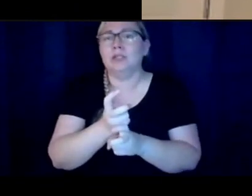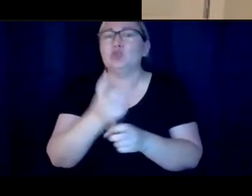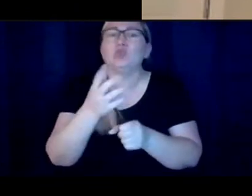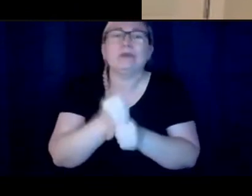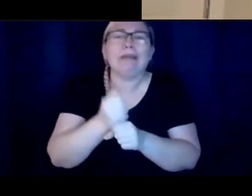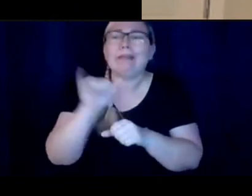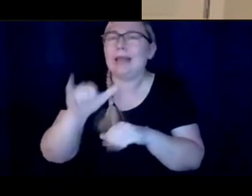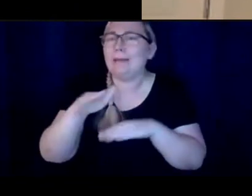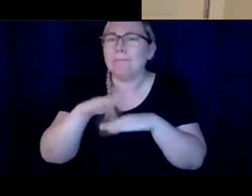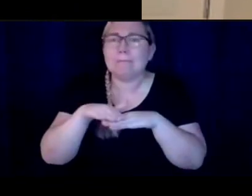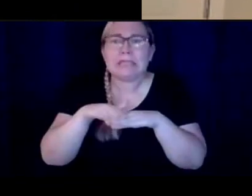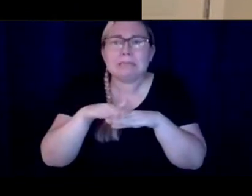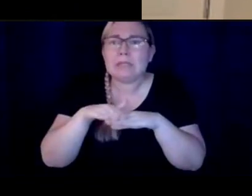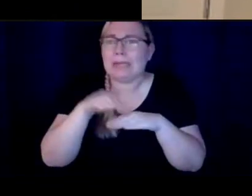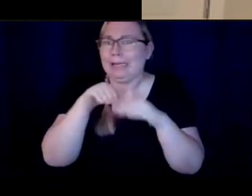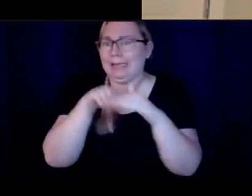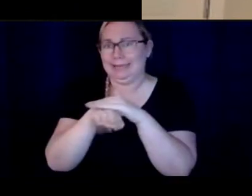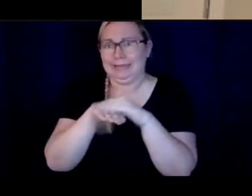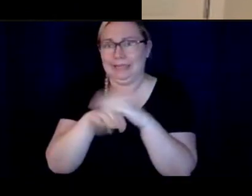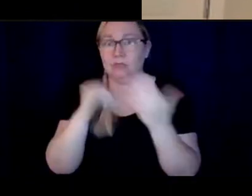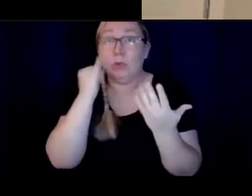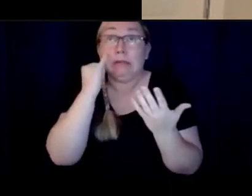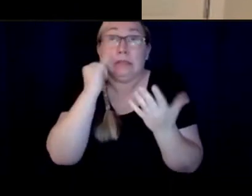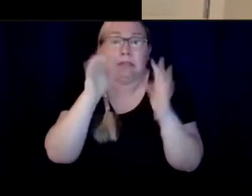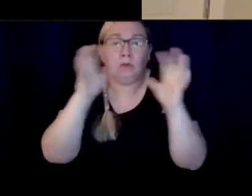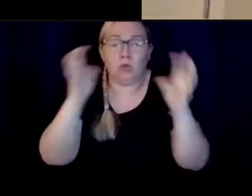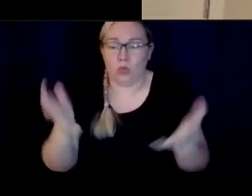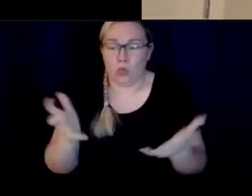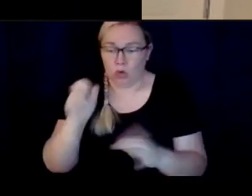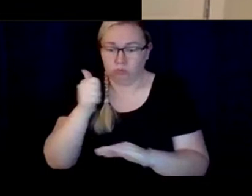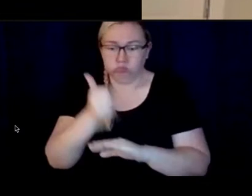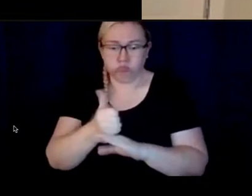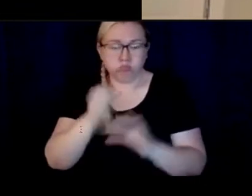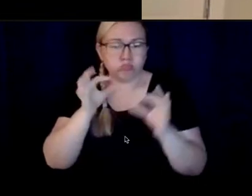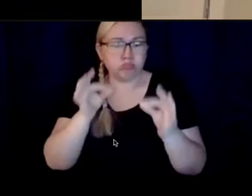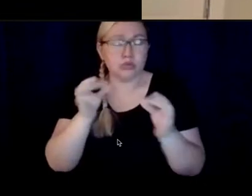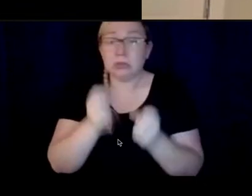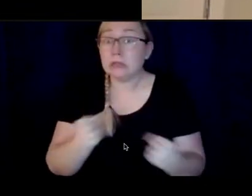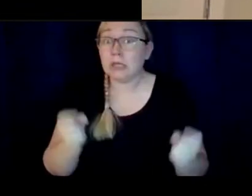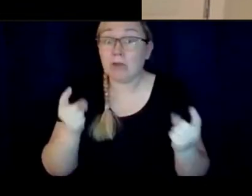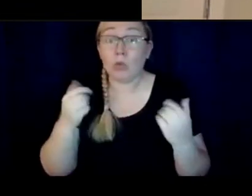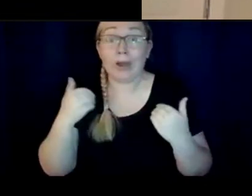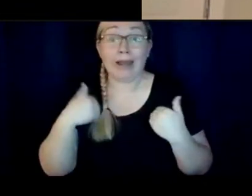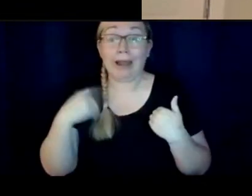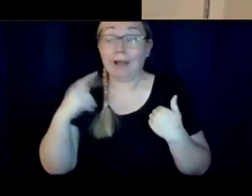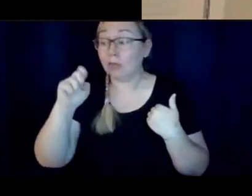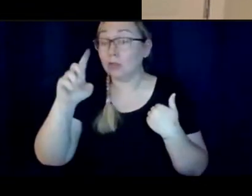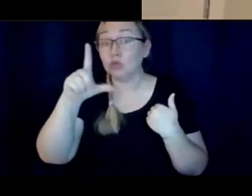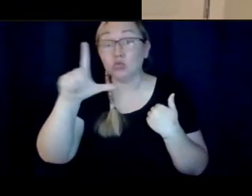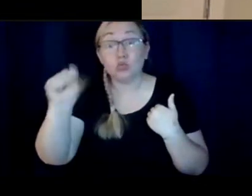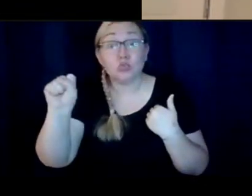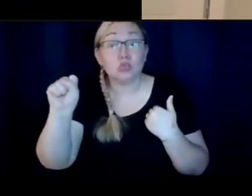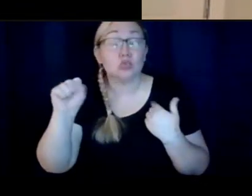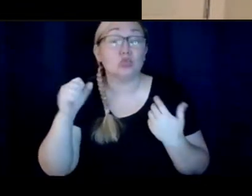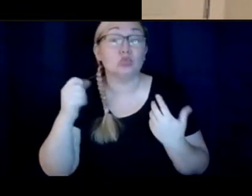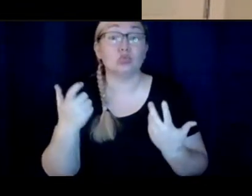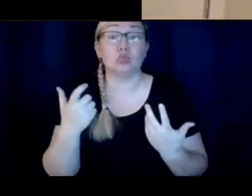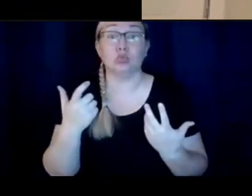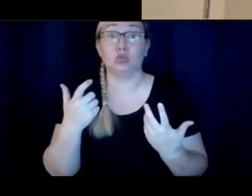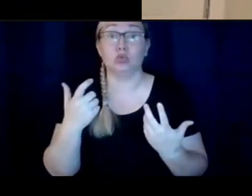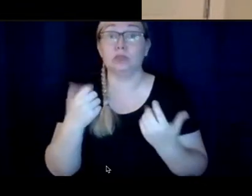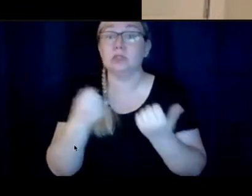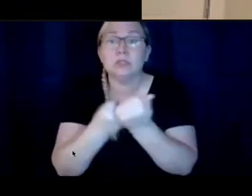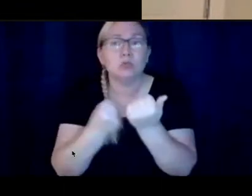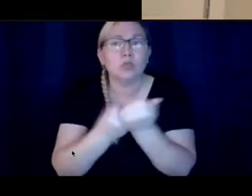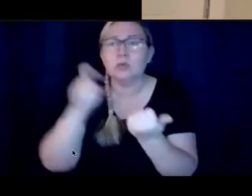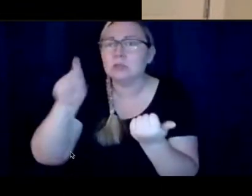minimum? You know, what if we lived in a world where everyone had the tools and the supports